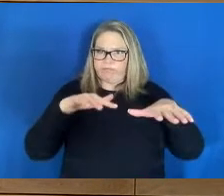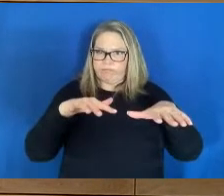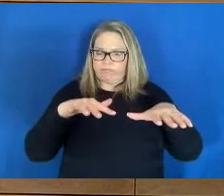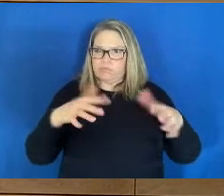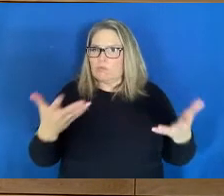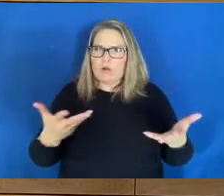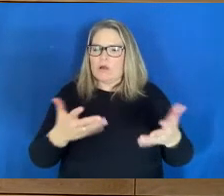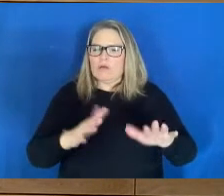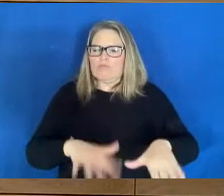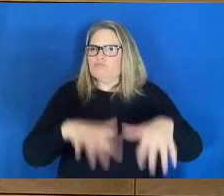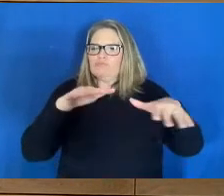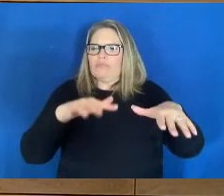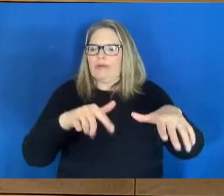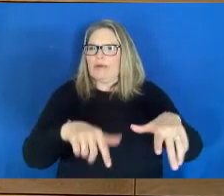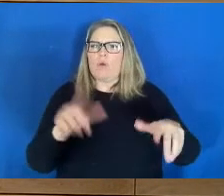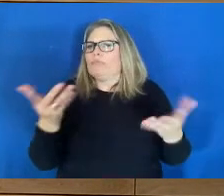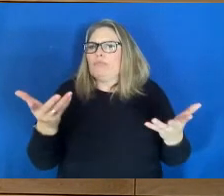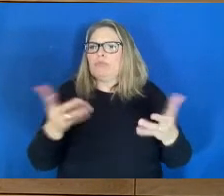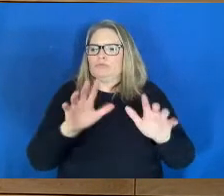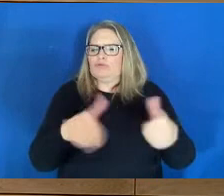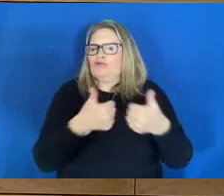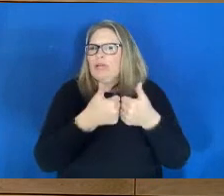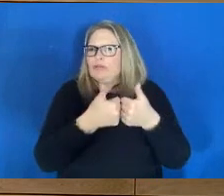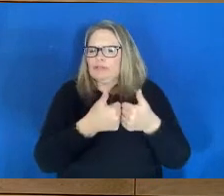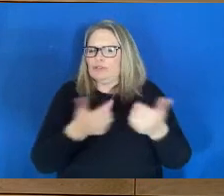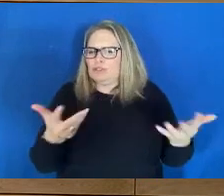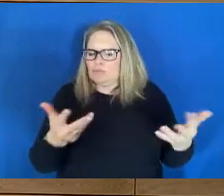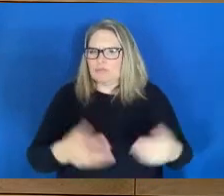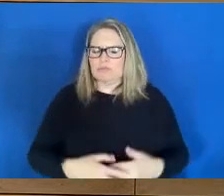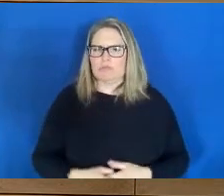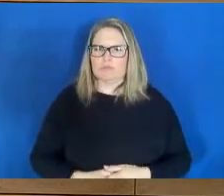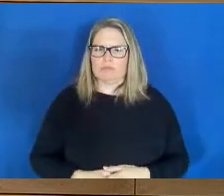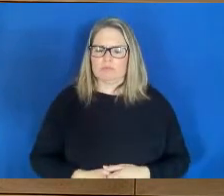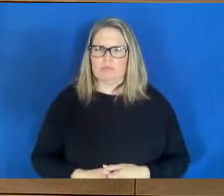challenges for